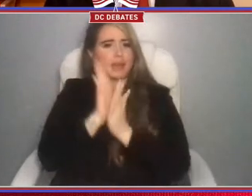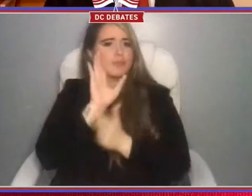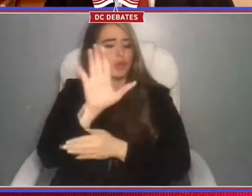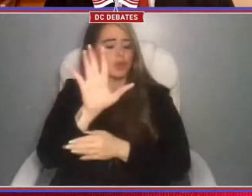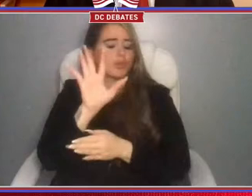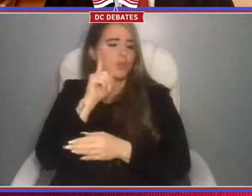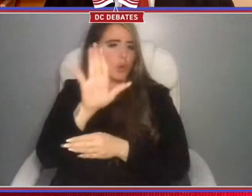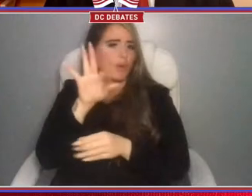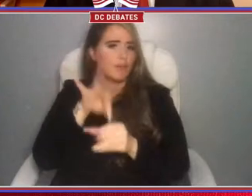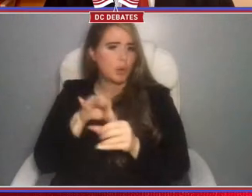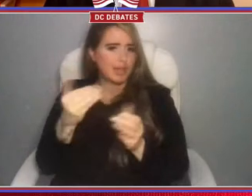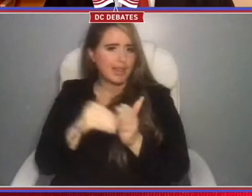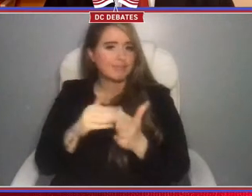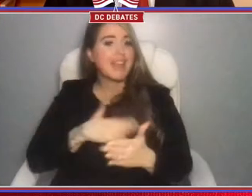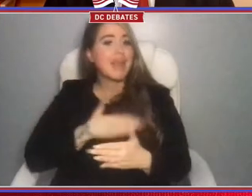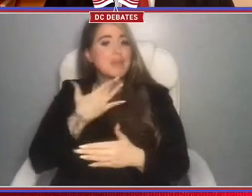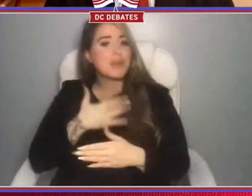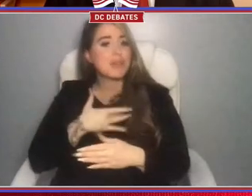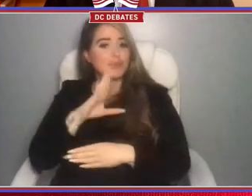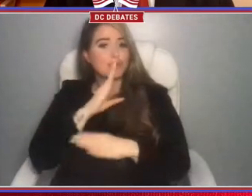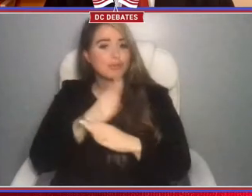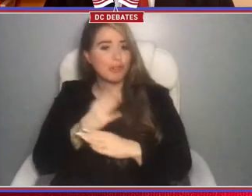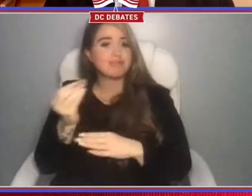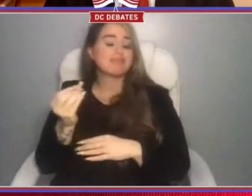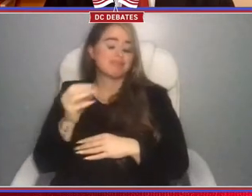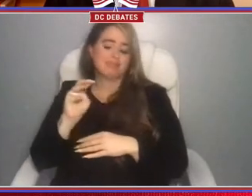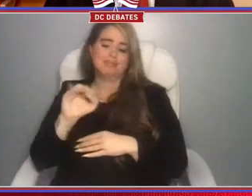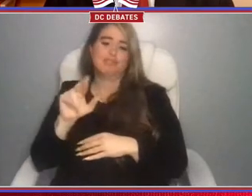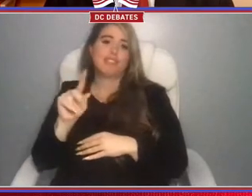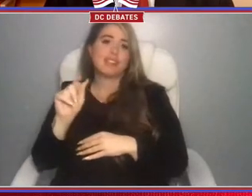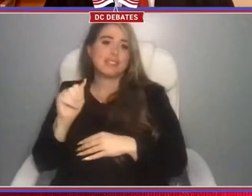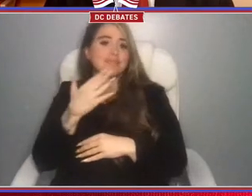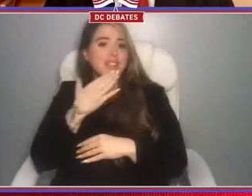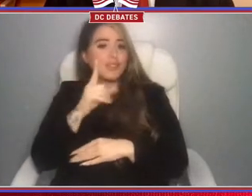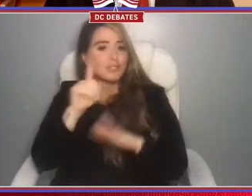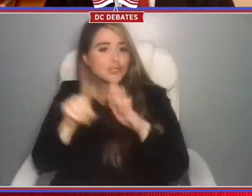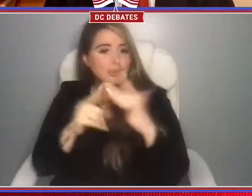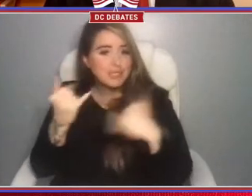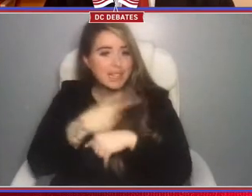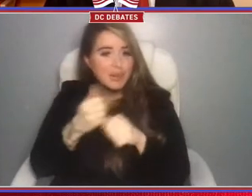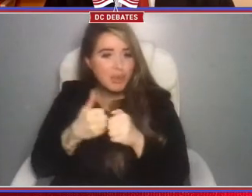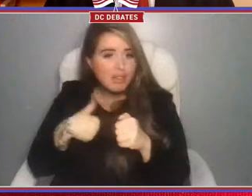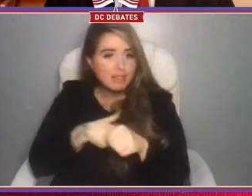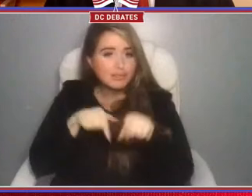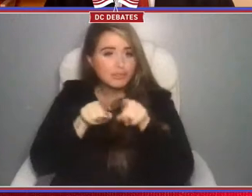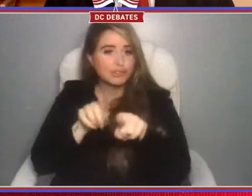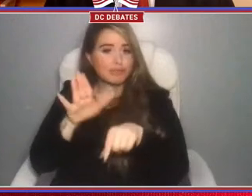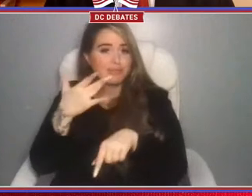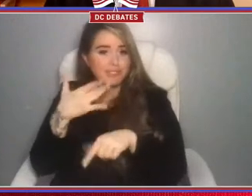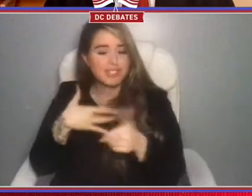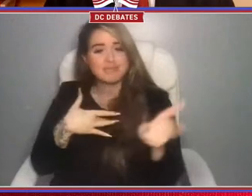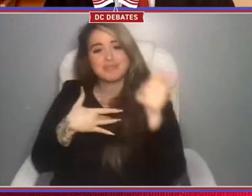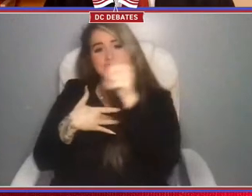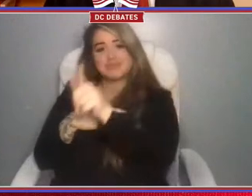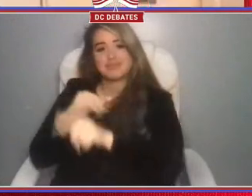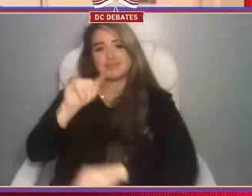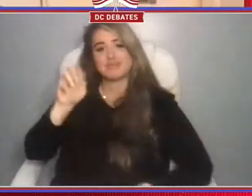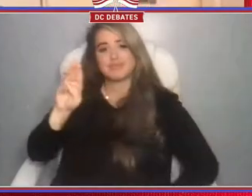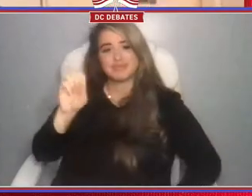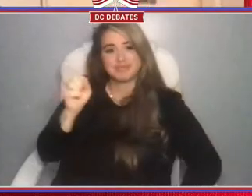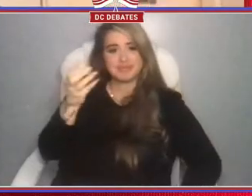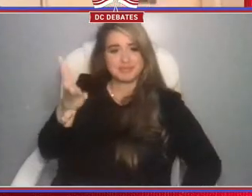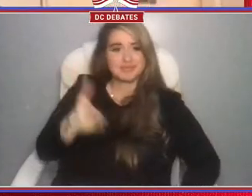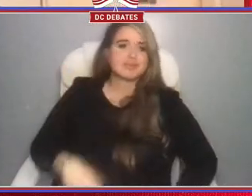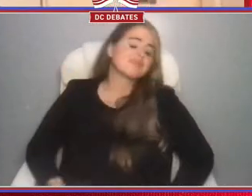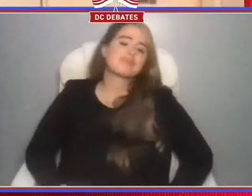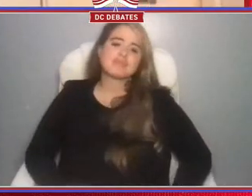birthday, Miranda. Thanks for taking the time on her birthday to be here with us. James Butler, your closing statement.